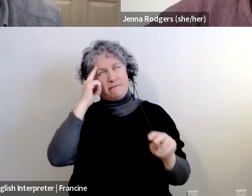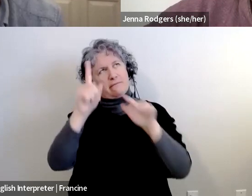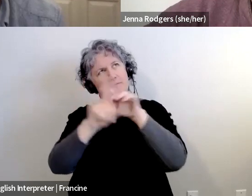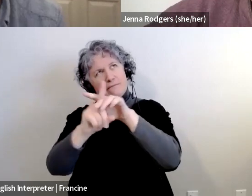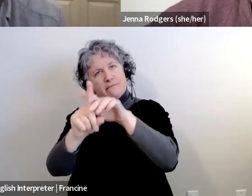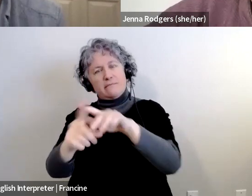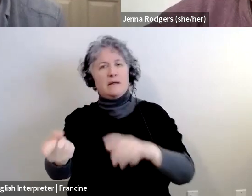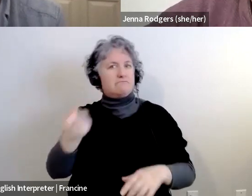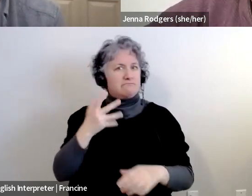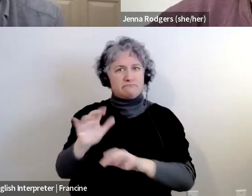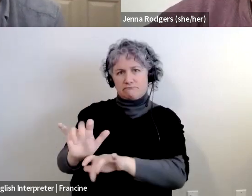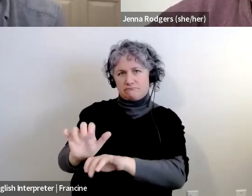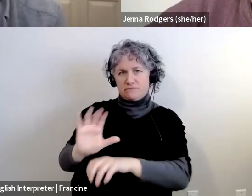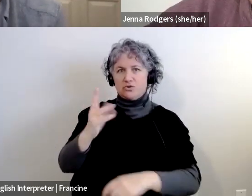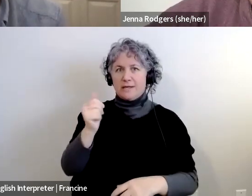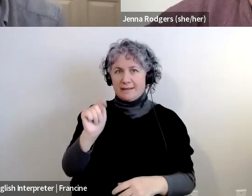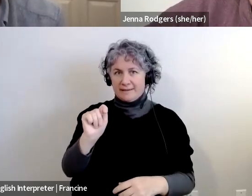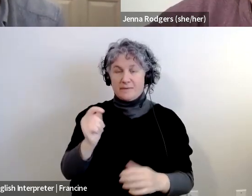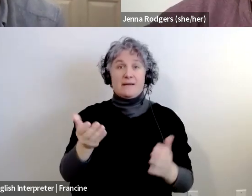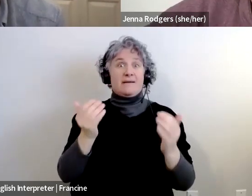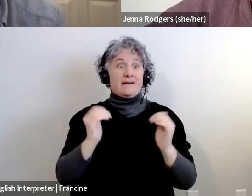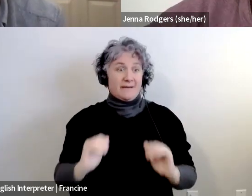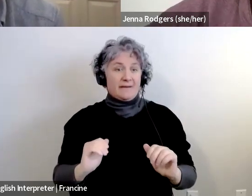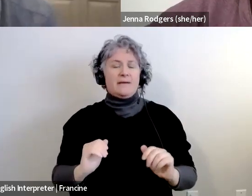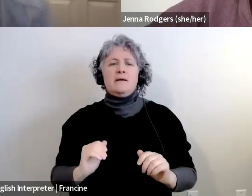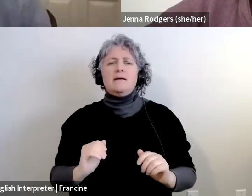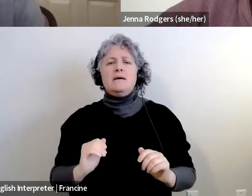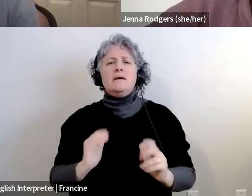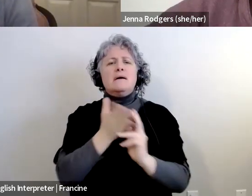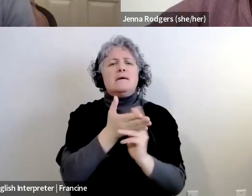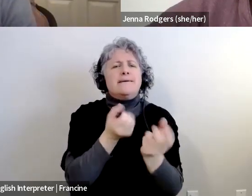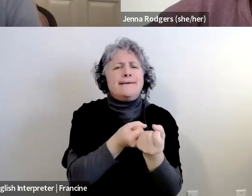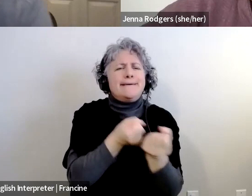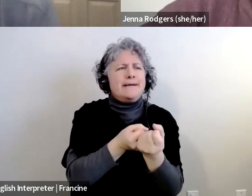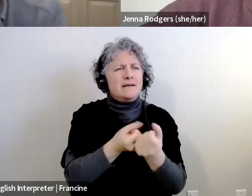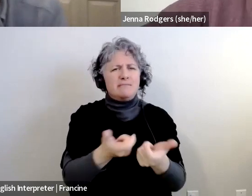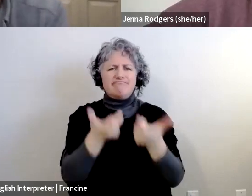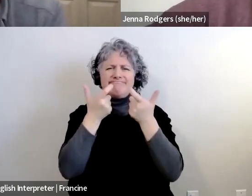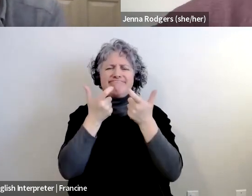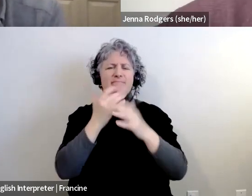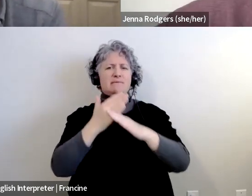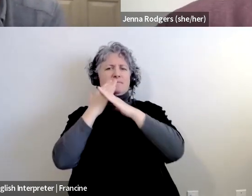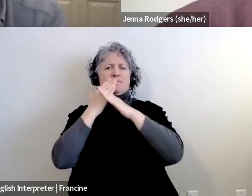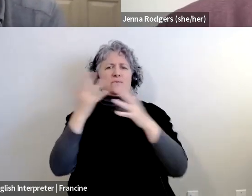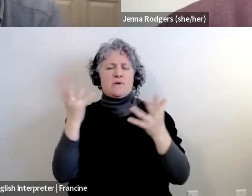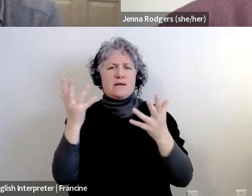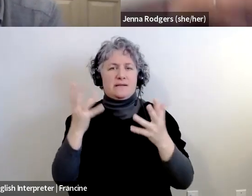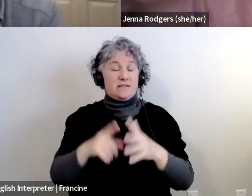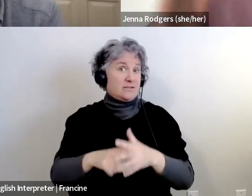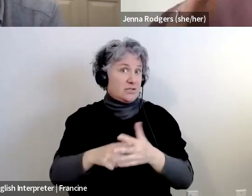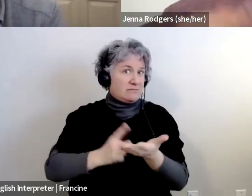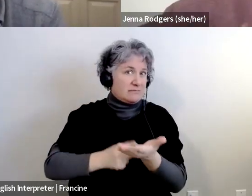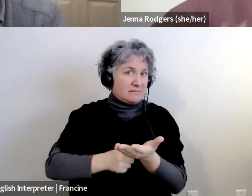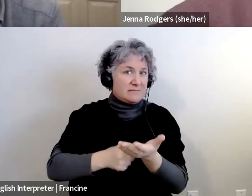step forward into barriers to intervention. So now we are going to start talking about things